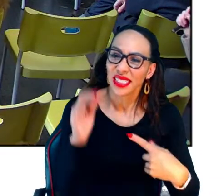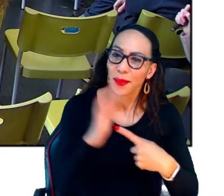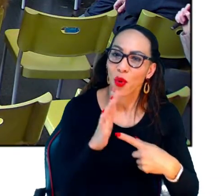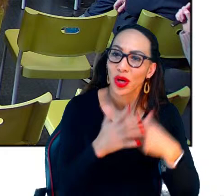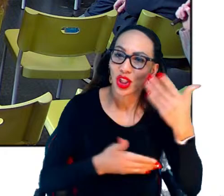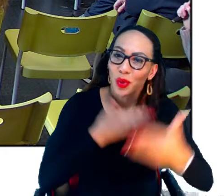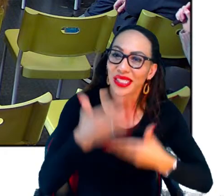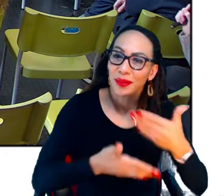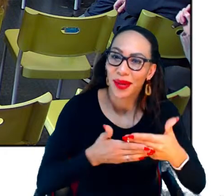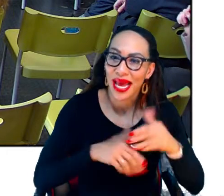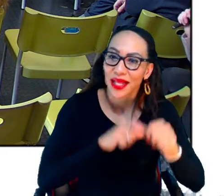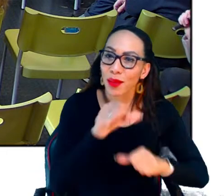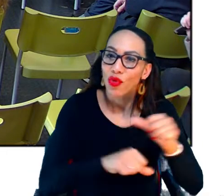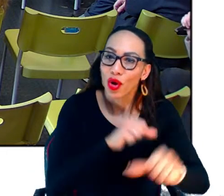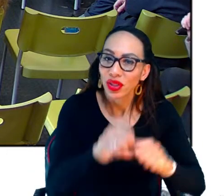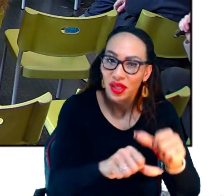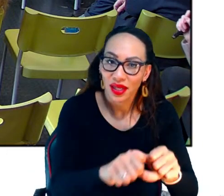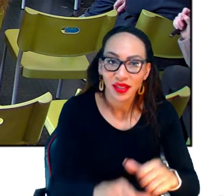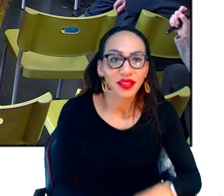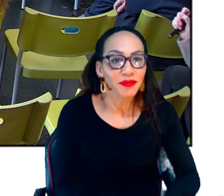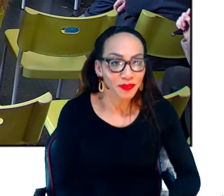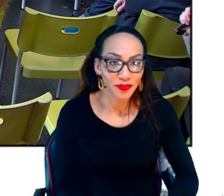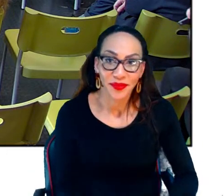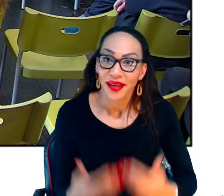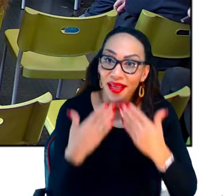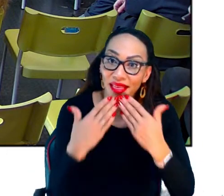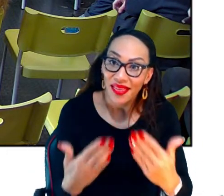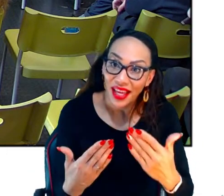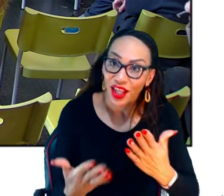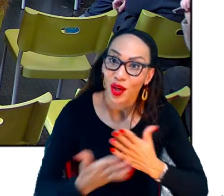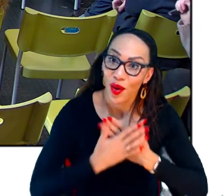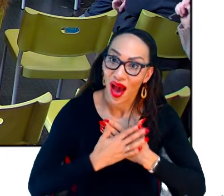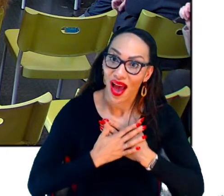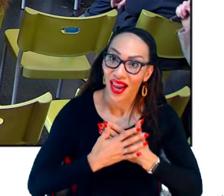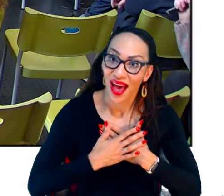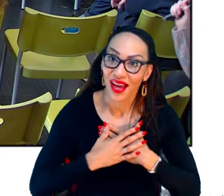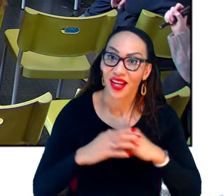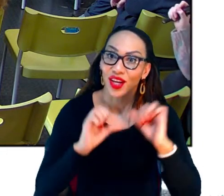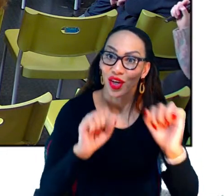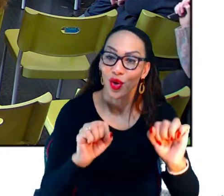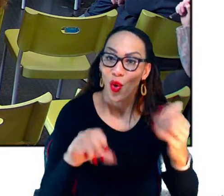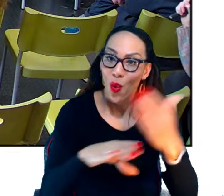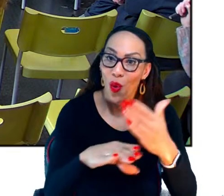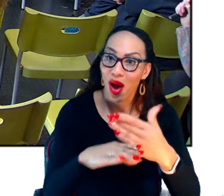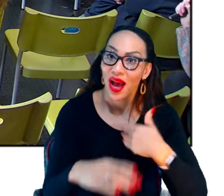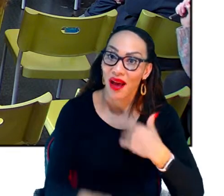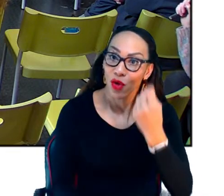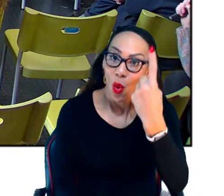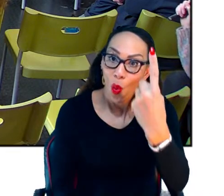Thanks. Yeah, I also really love your work. I've got one up on my kitchen wall.